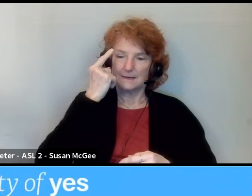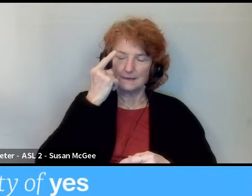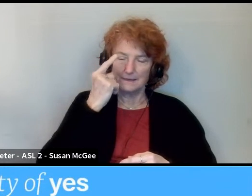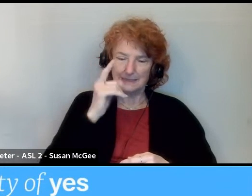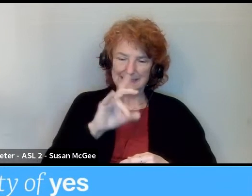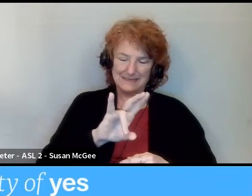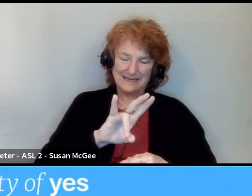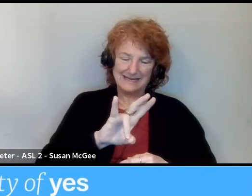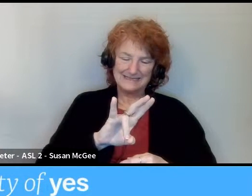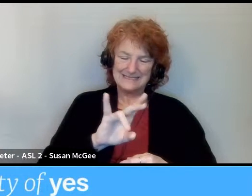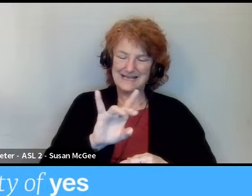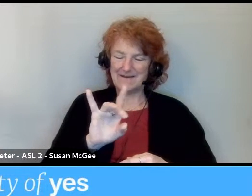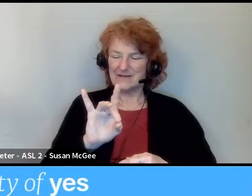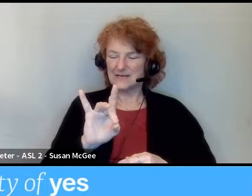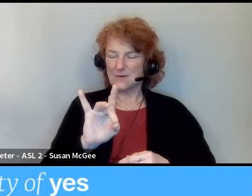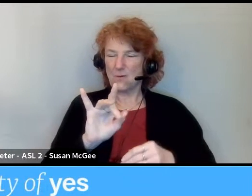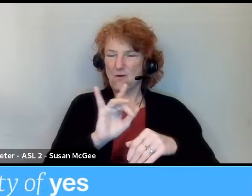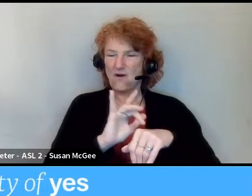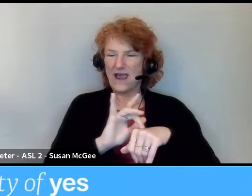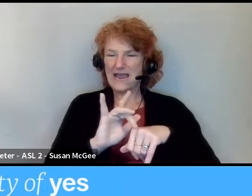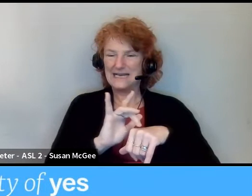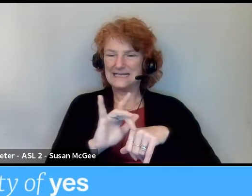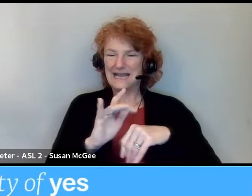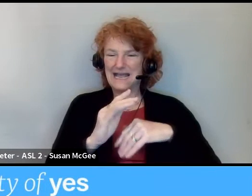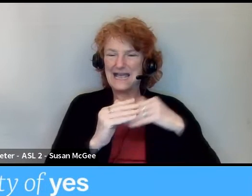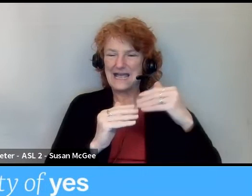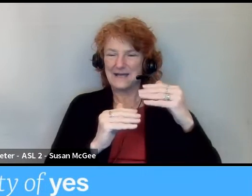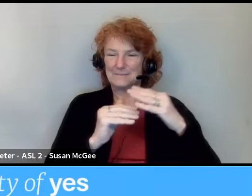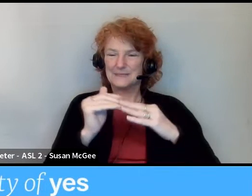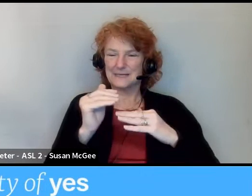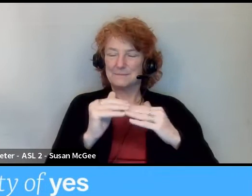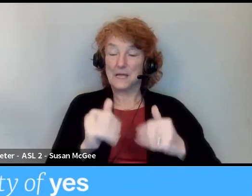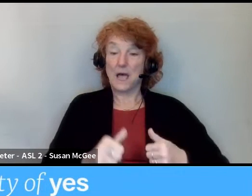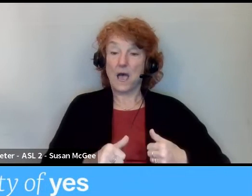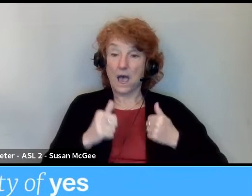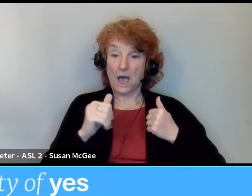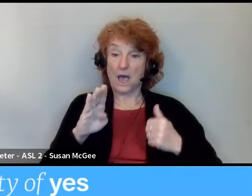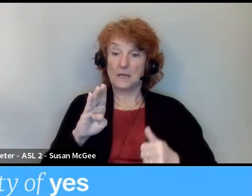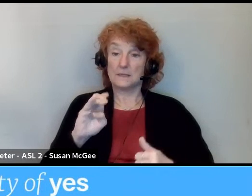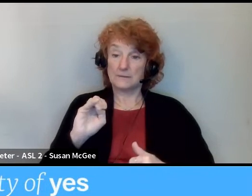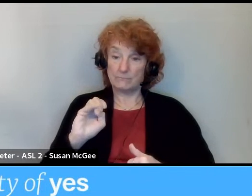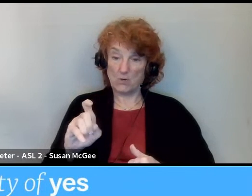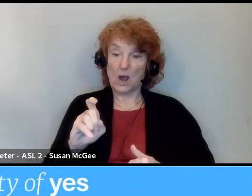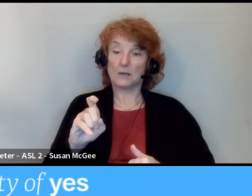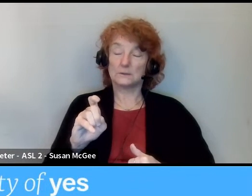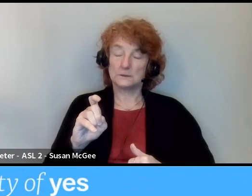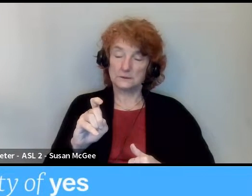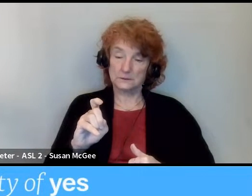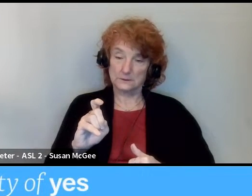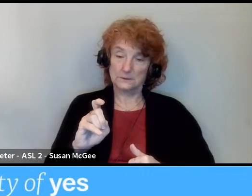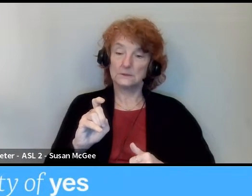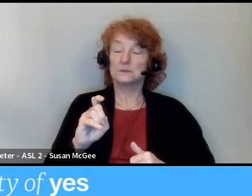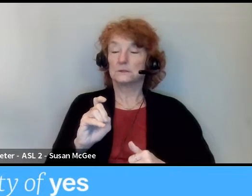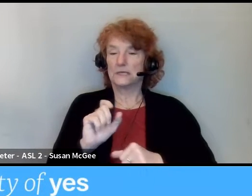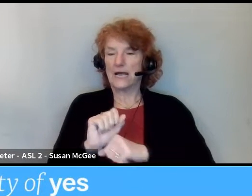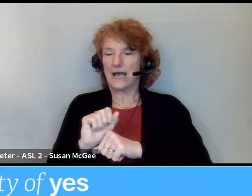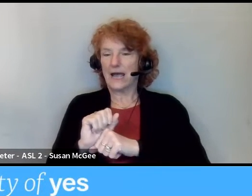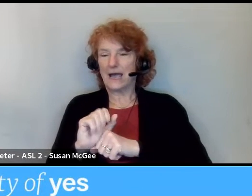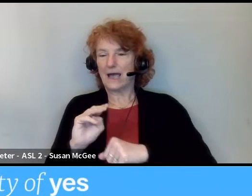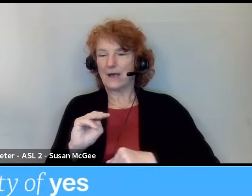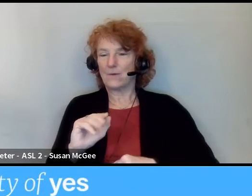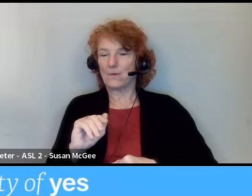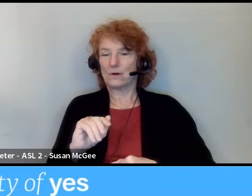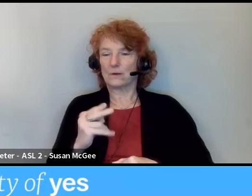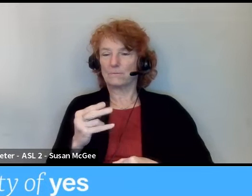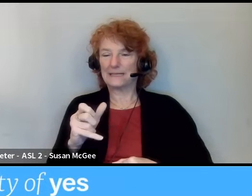buildings that I pass on the way home. I live in the Bronx. When I'm coming up from Manhattan, and I pass like 7 or